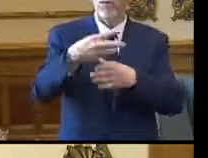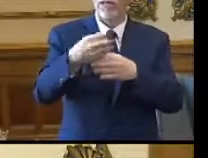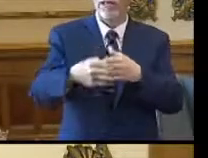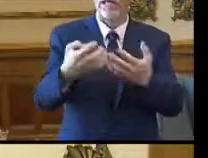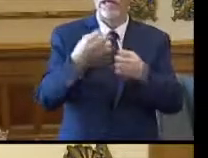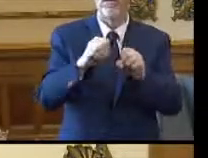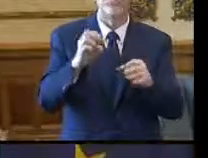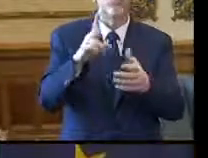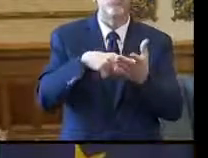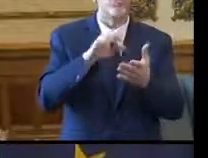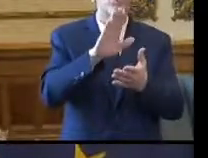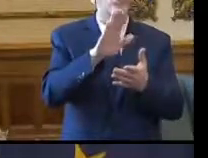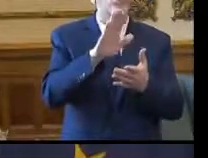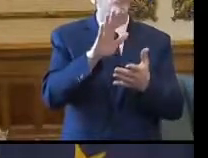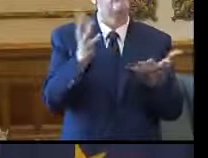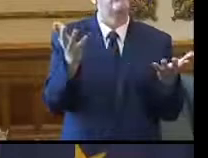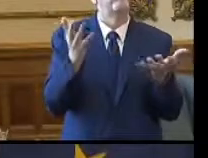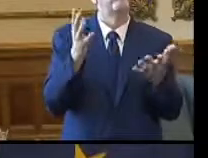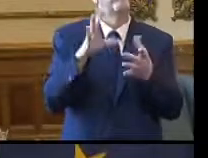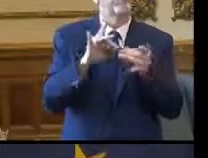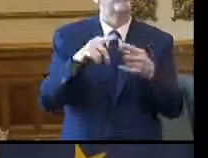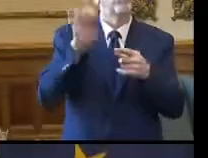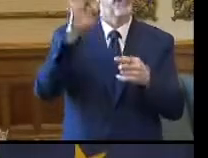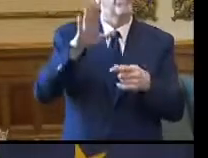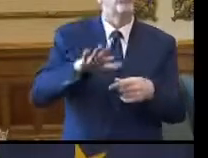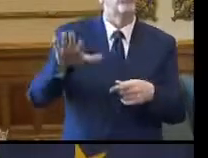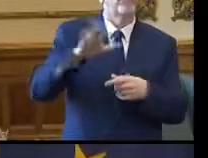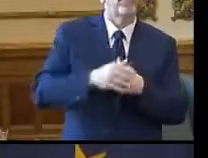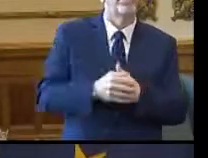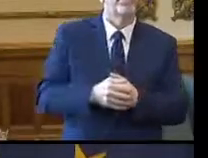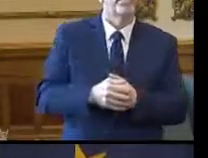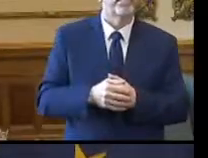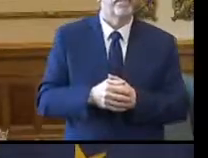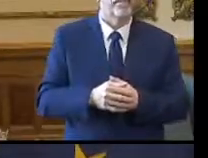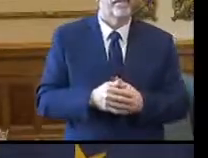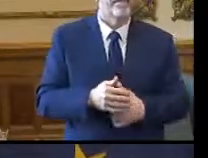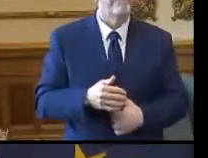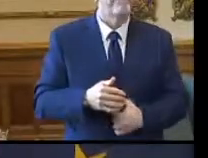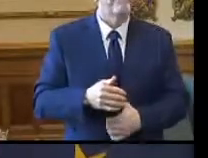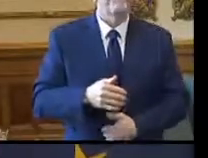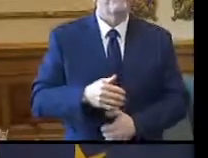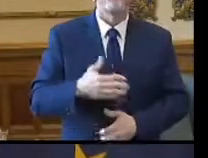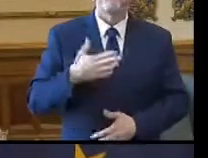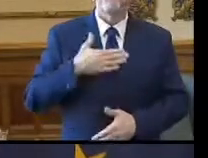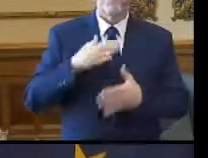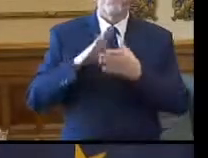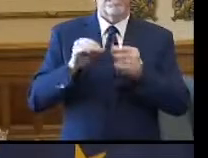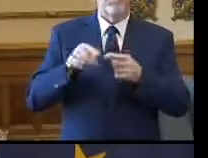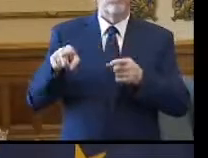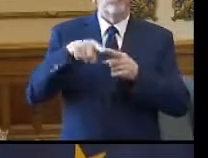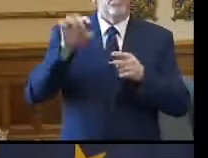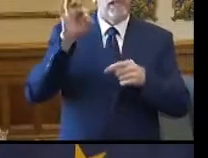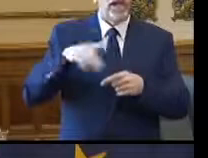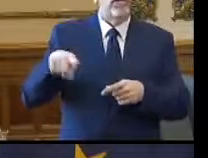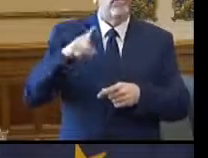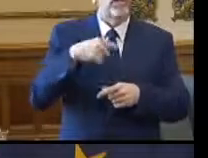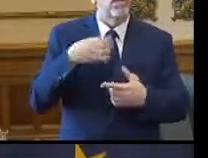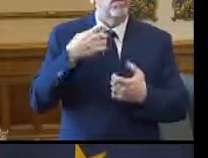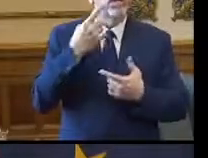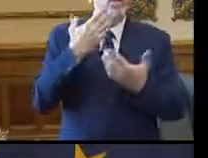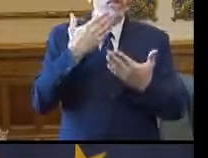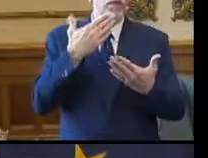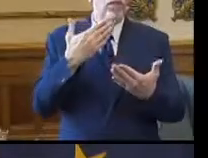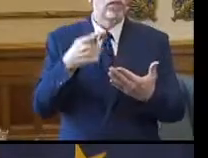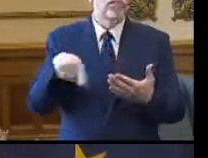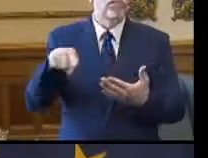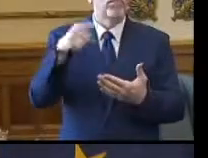your message to pastors statewide? I am not. My message to pastors is thank you